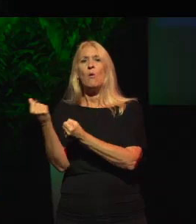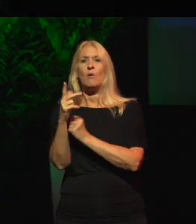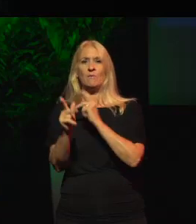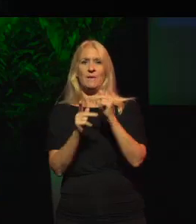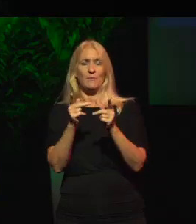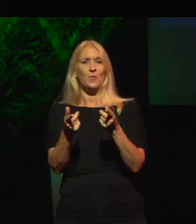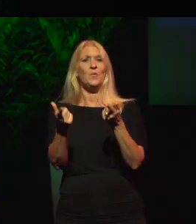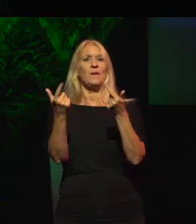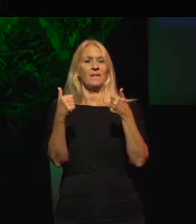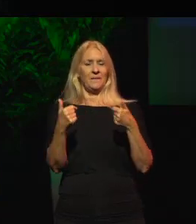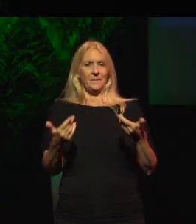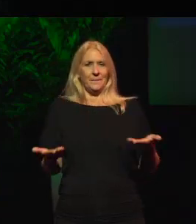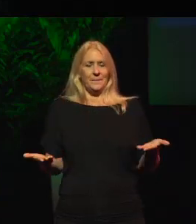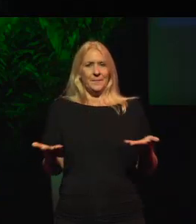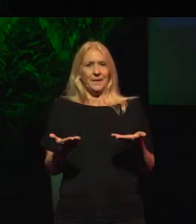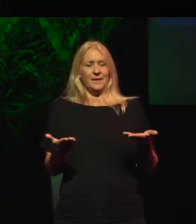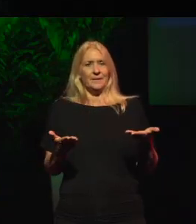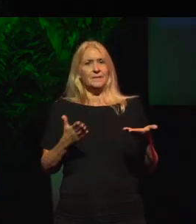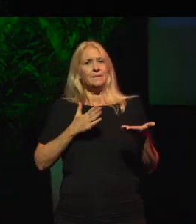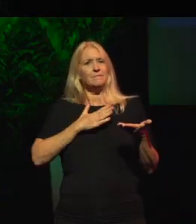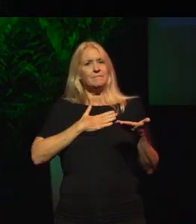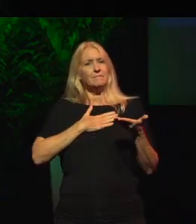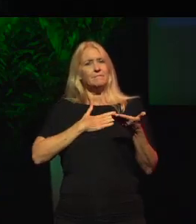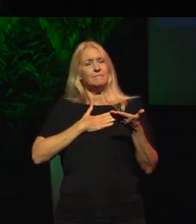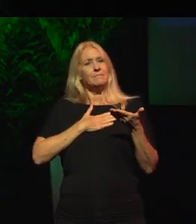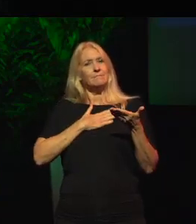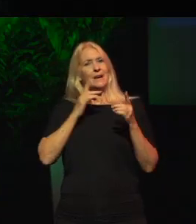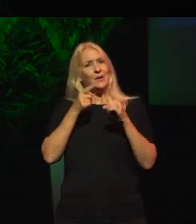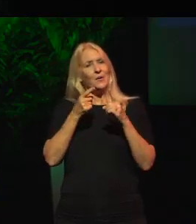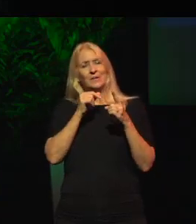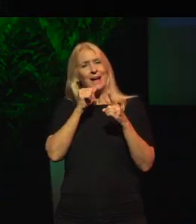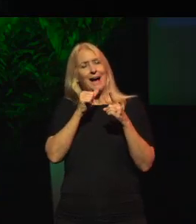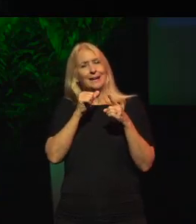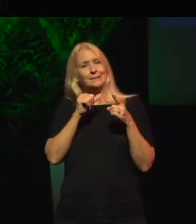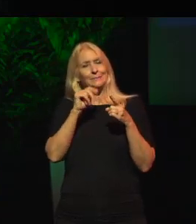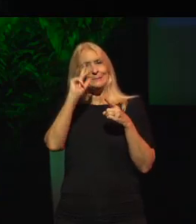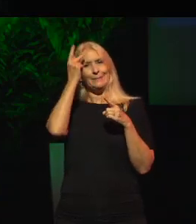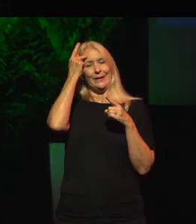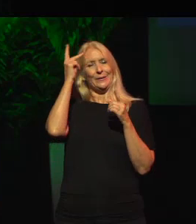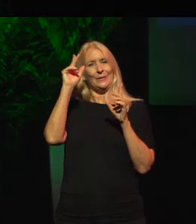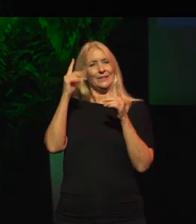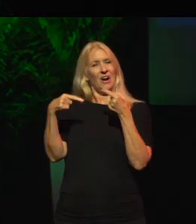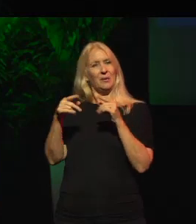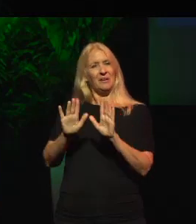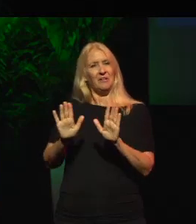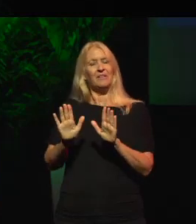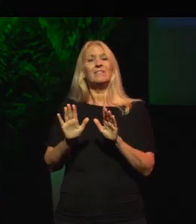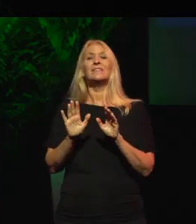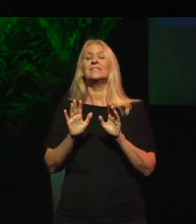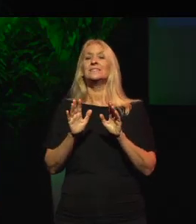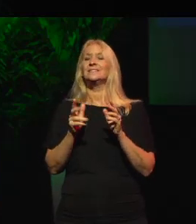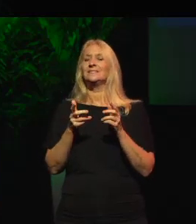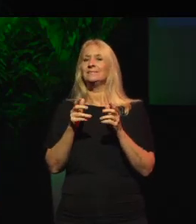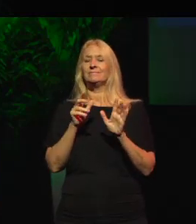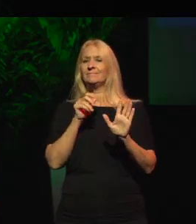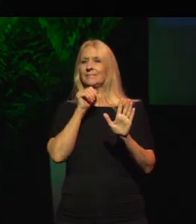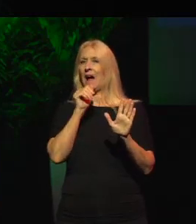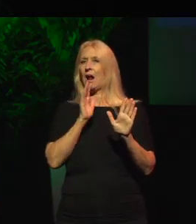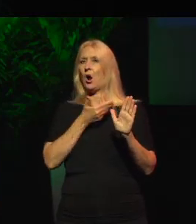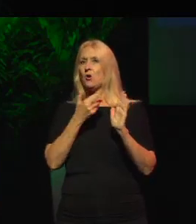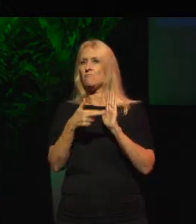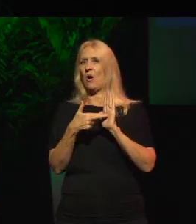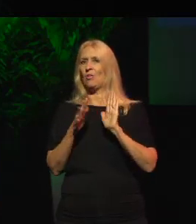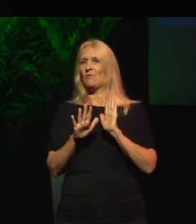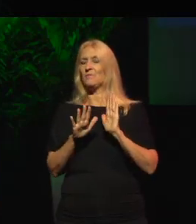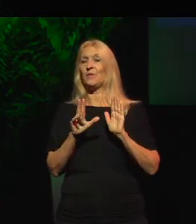doors. My intent today is not to add to the political arguments swirling around our country. That's not our role.